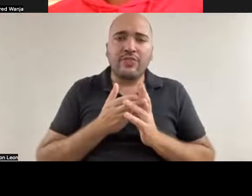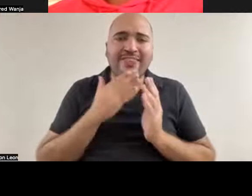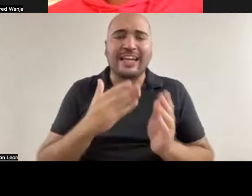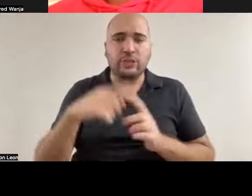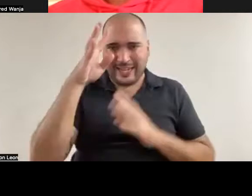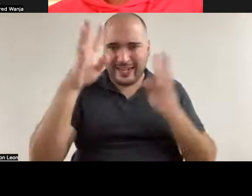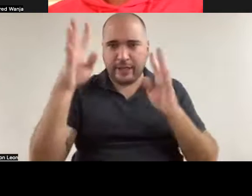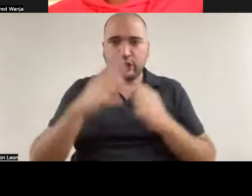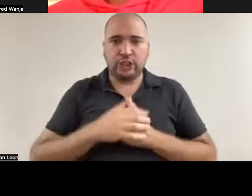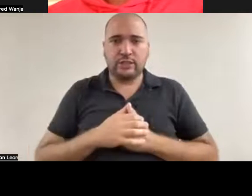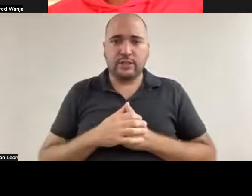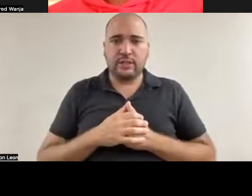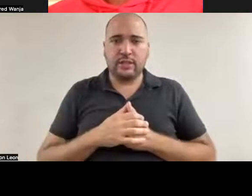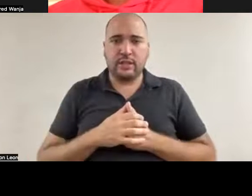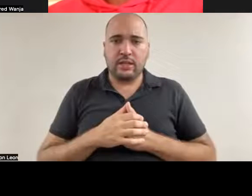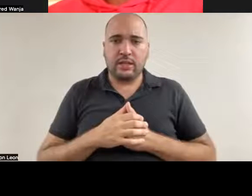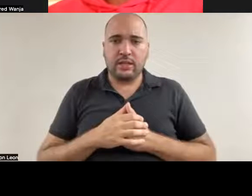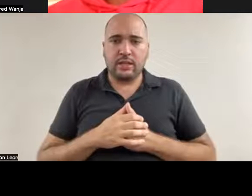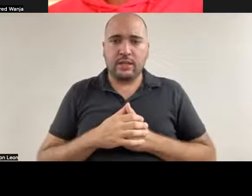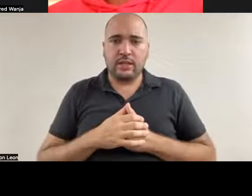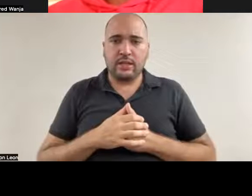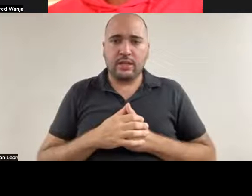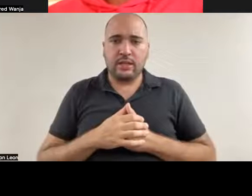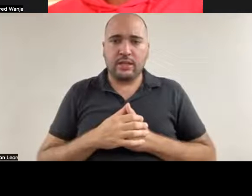innovation? Mm,